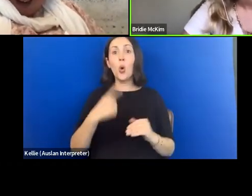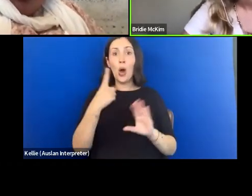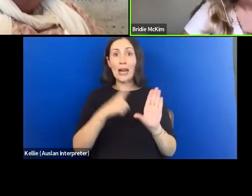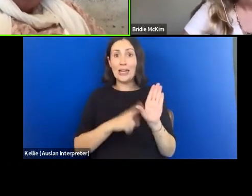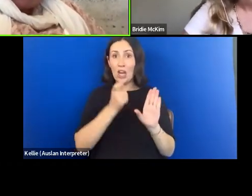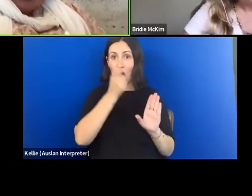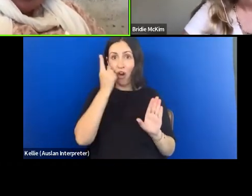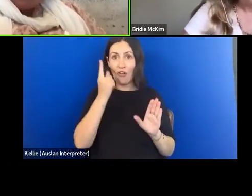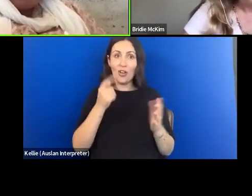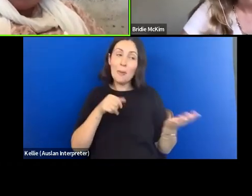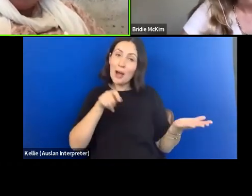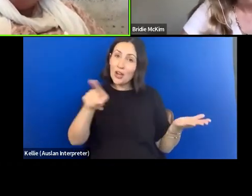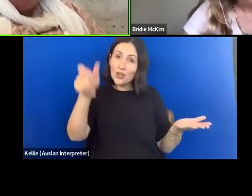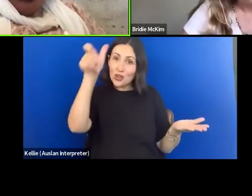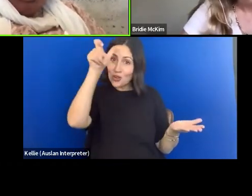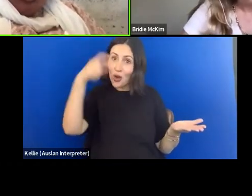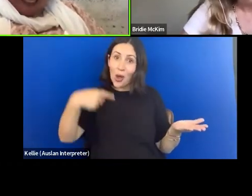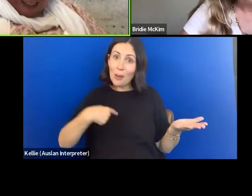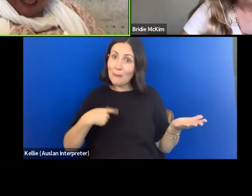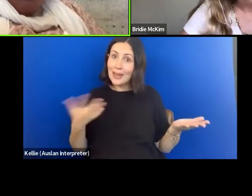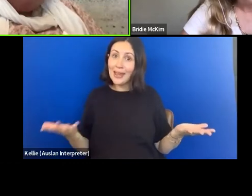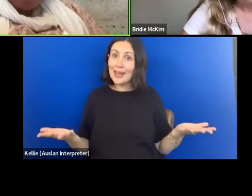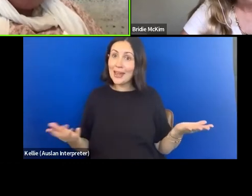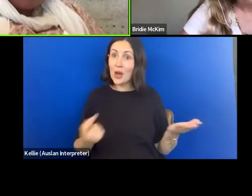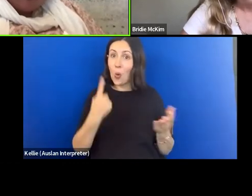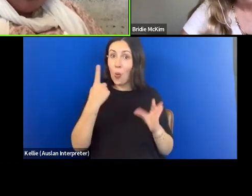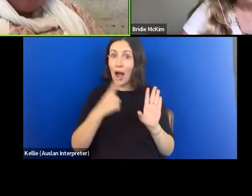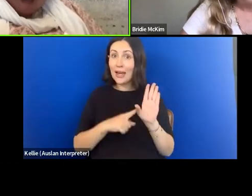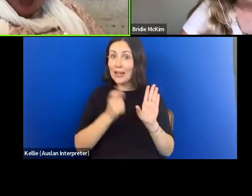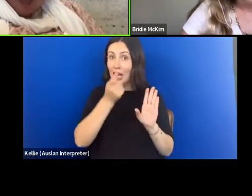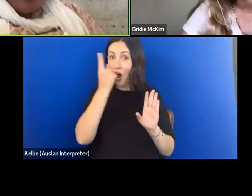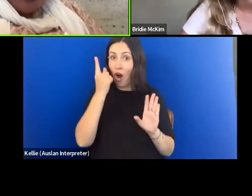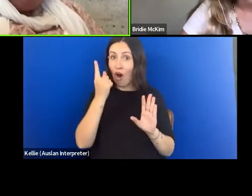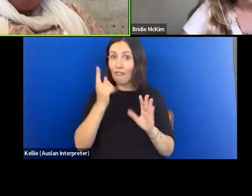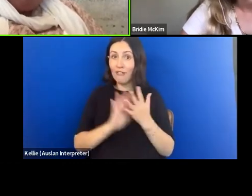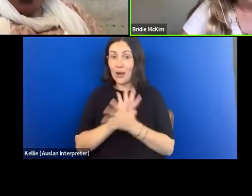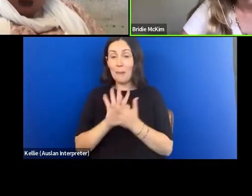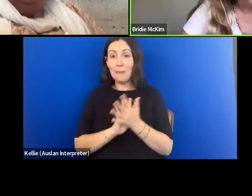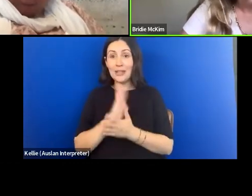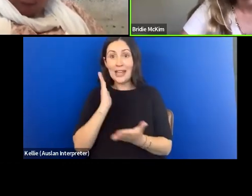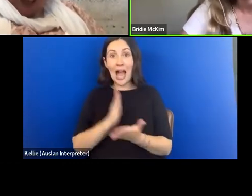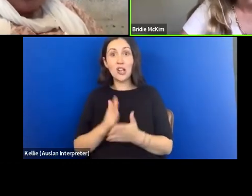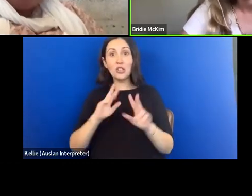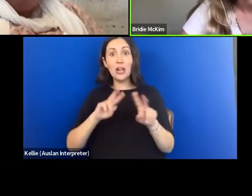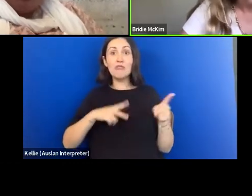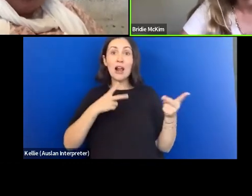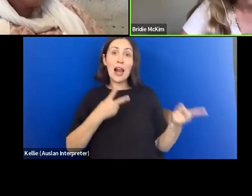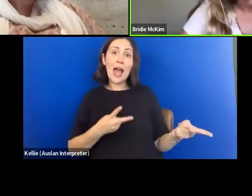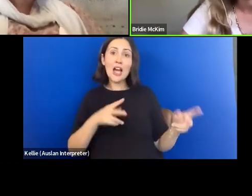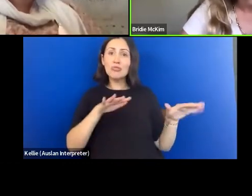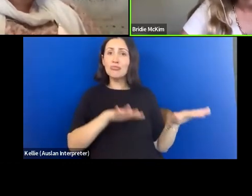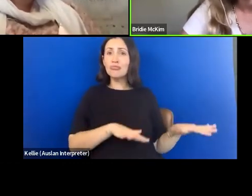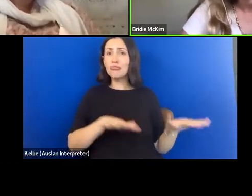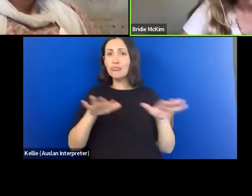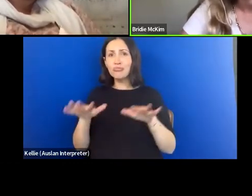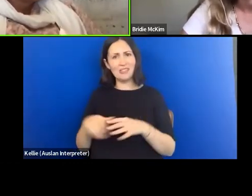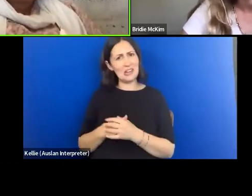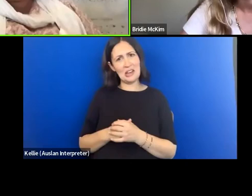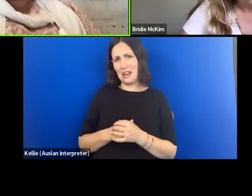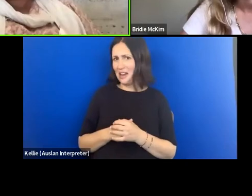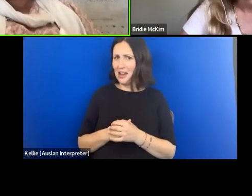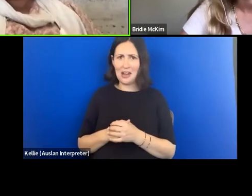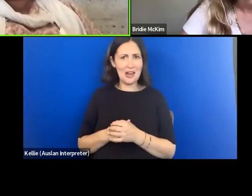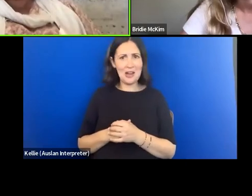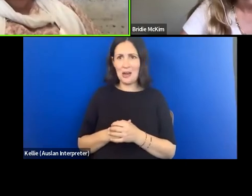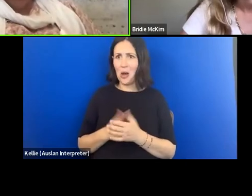Bridie, whenever I take a year off, it's not really like off. Like I'm always thinking